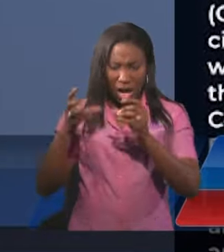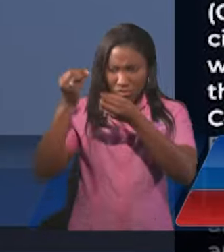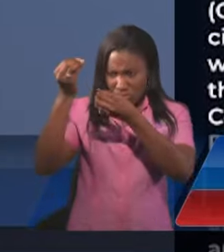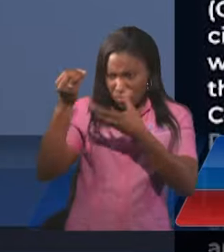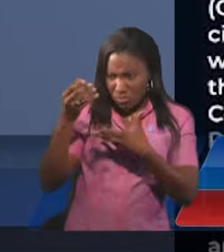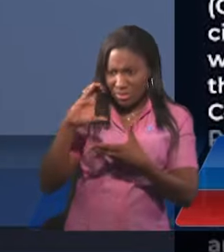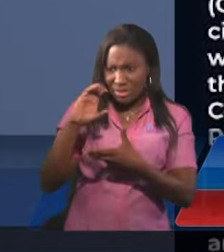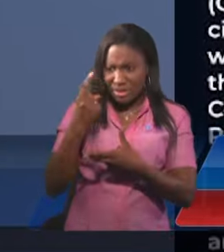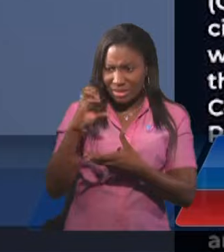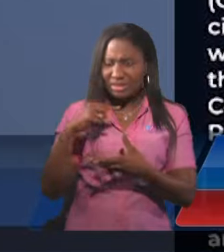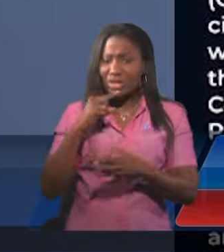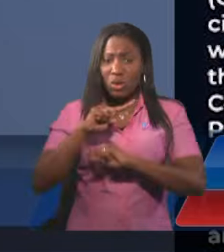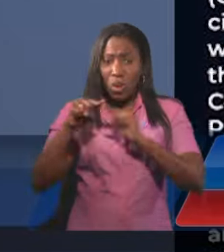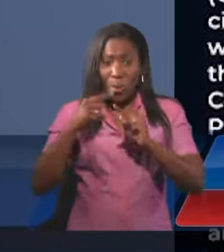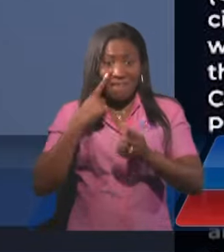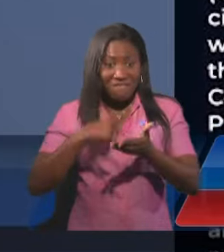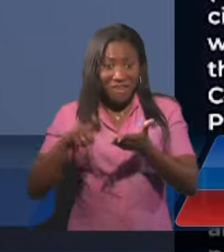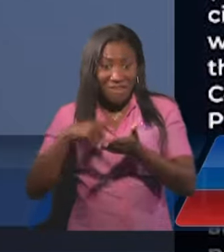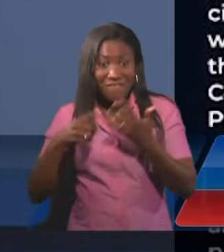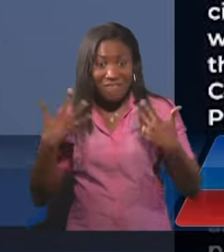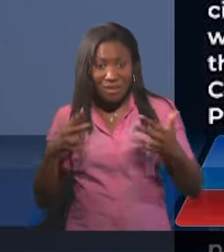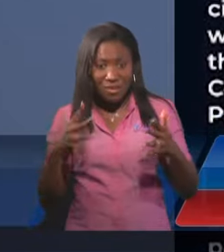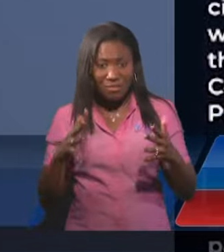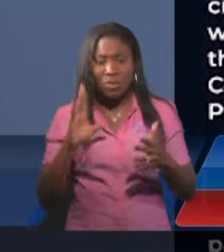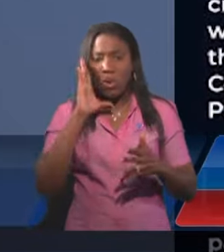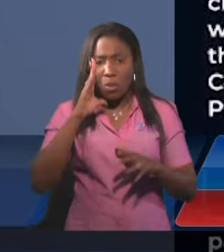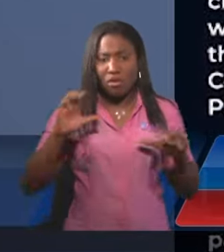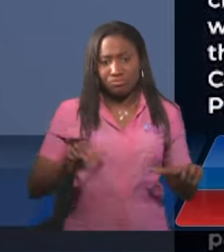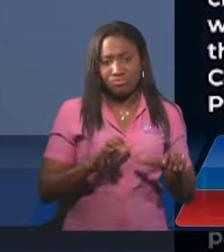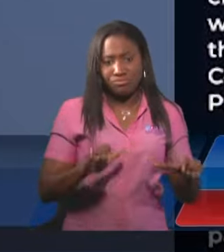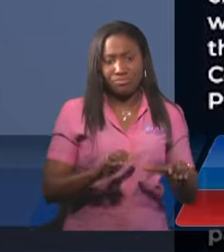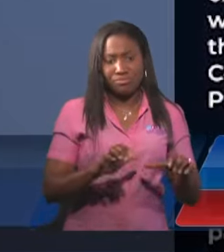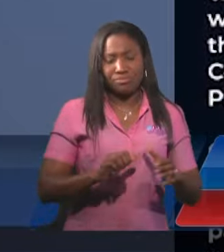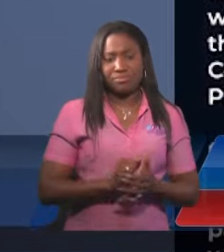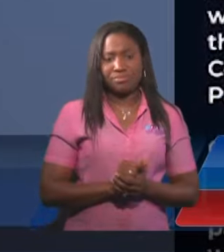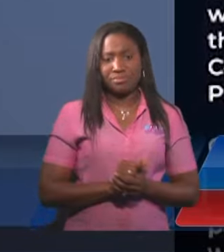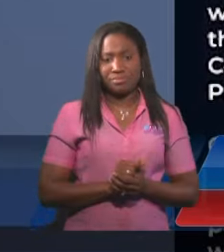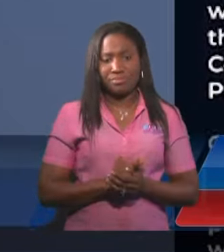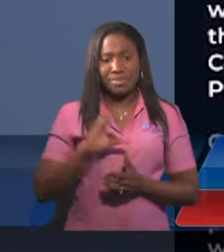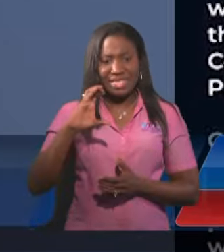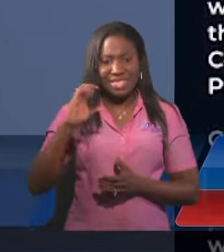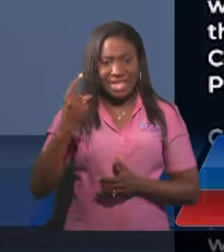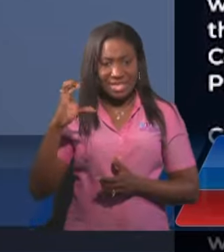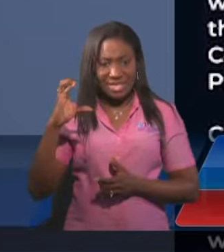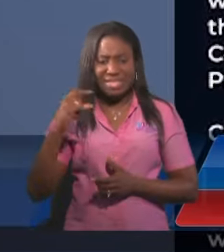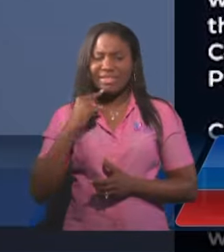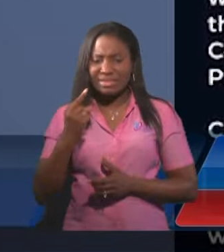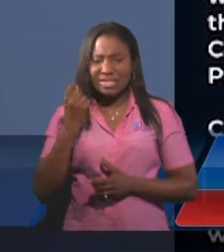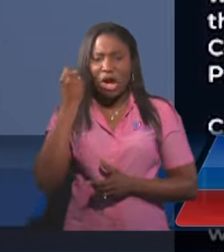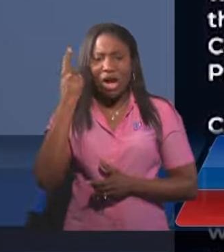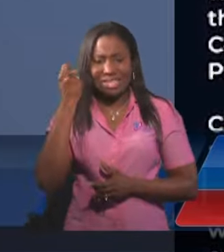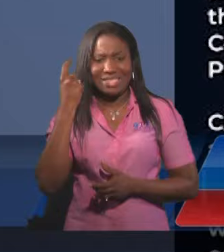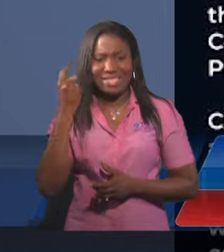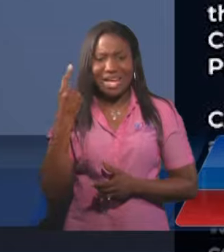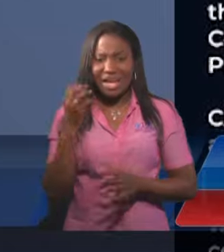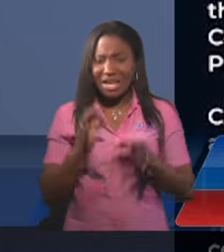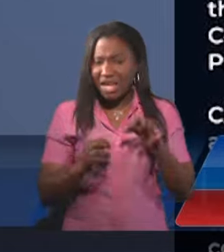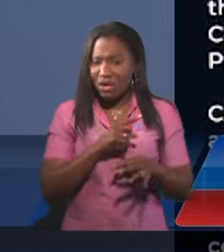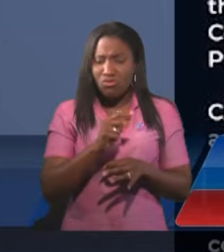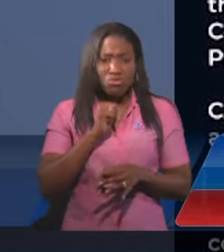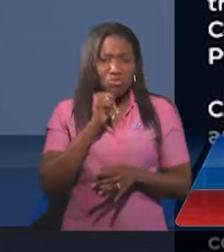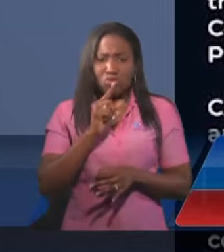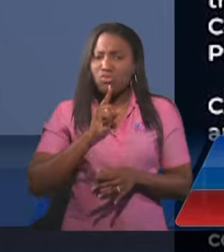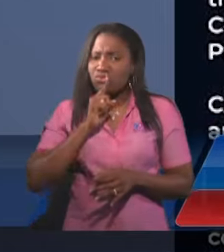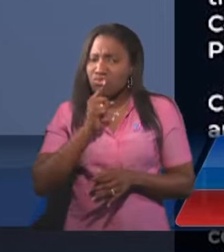says once the investigations are completed, the appropriate action will be taken. CXC says it understands that any uncertainty